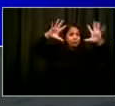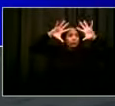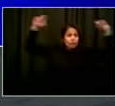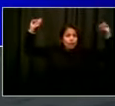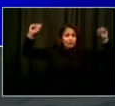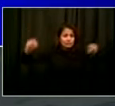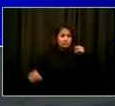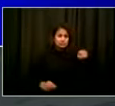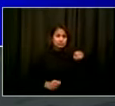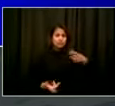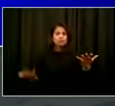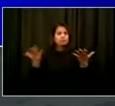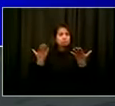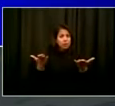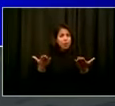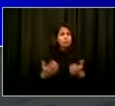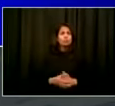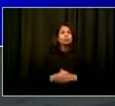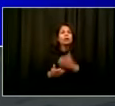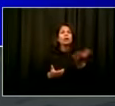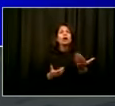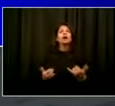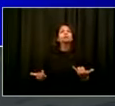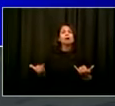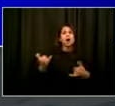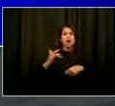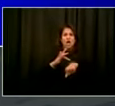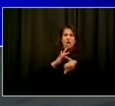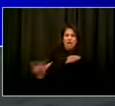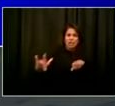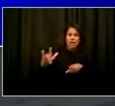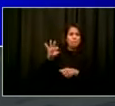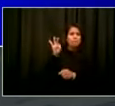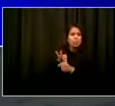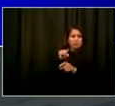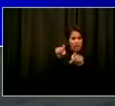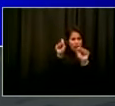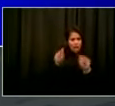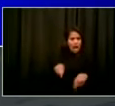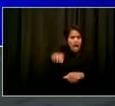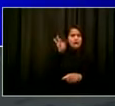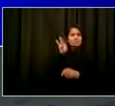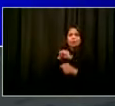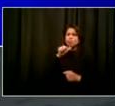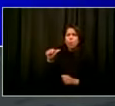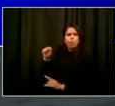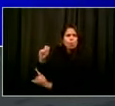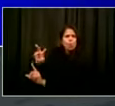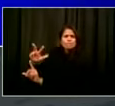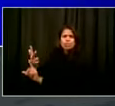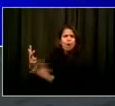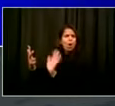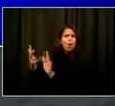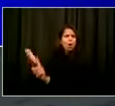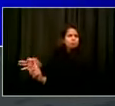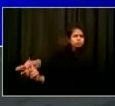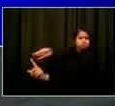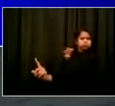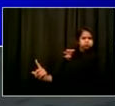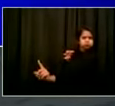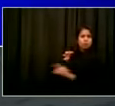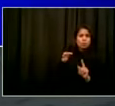this Saturday all the way to November 1st. Remember, voting is considered an essential service, just like the essential businesses that